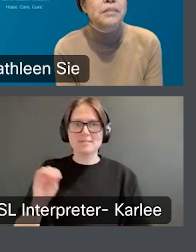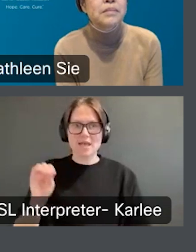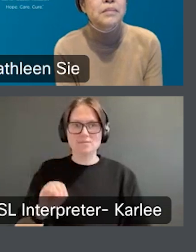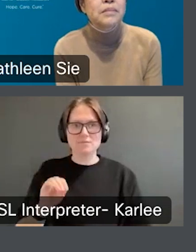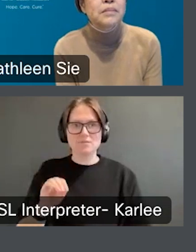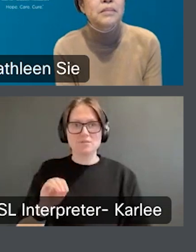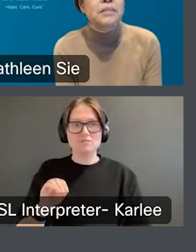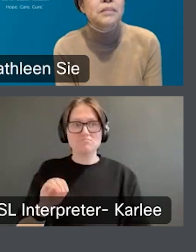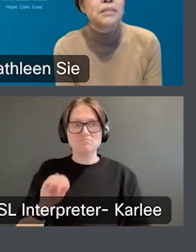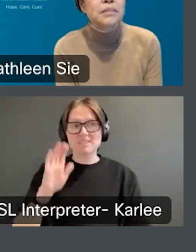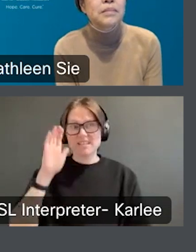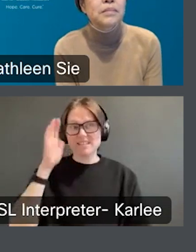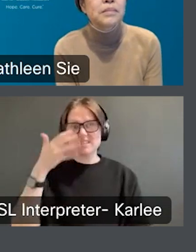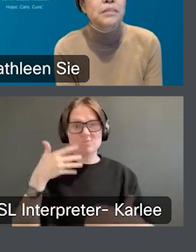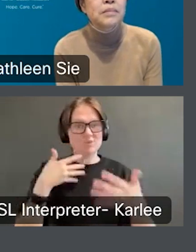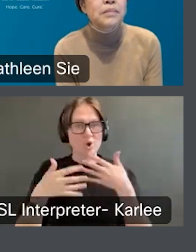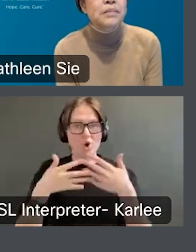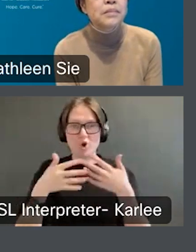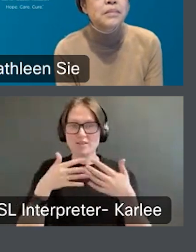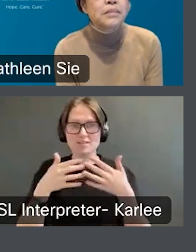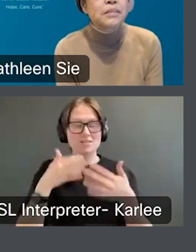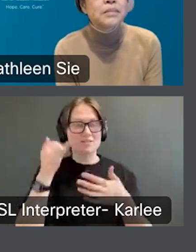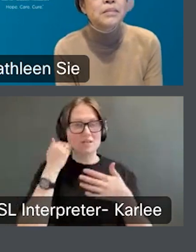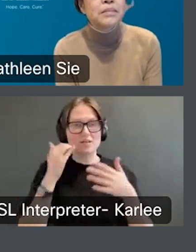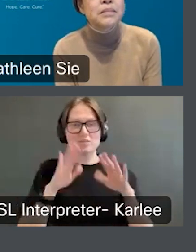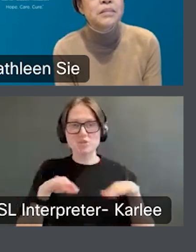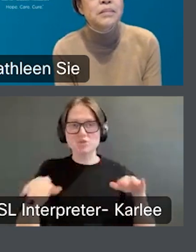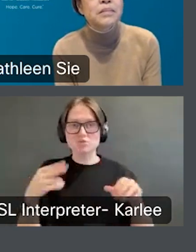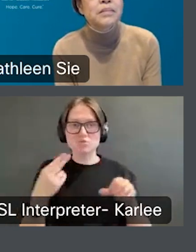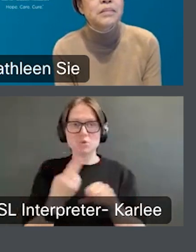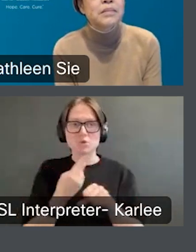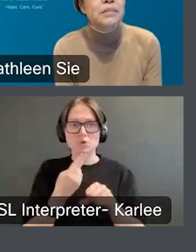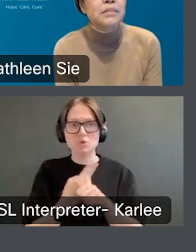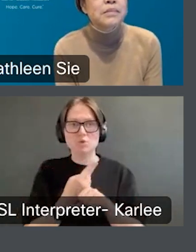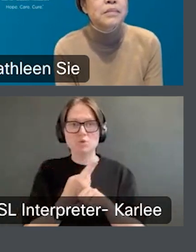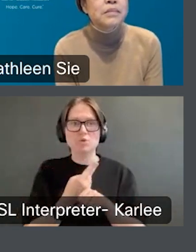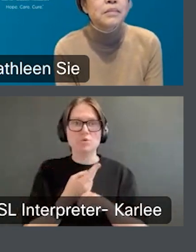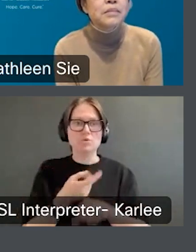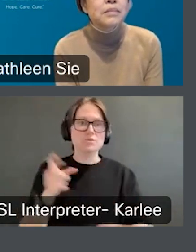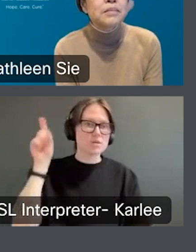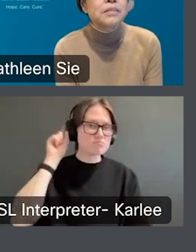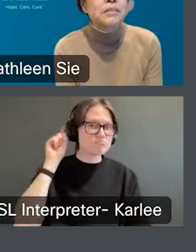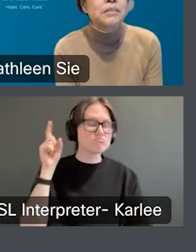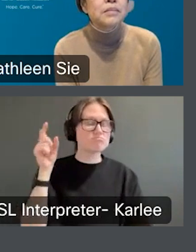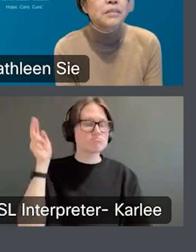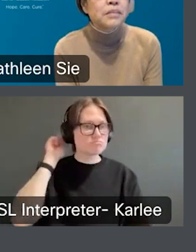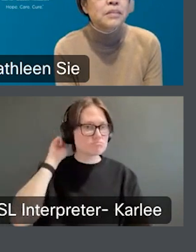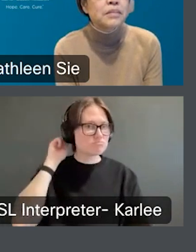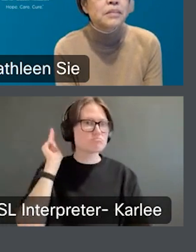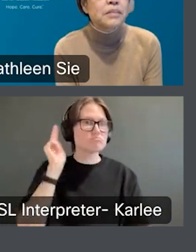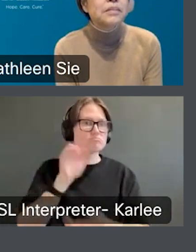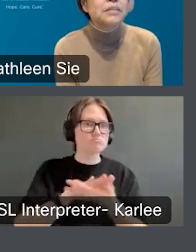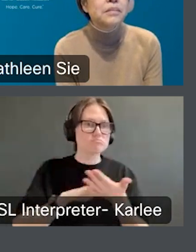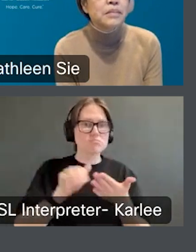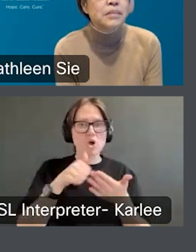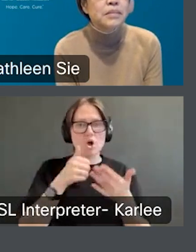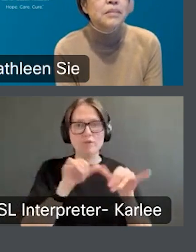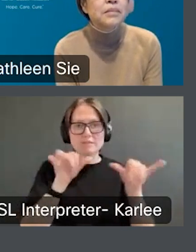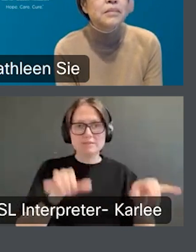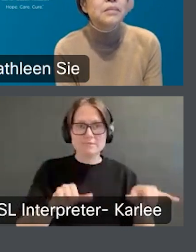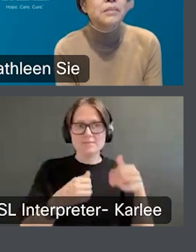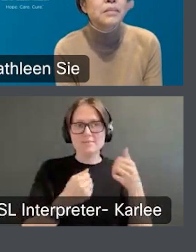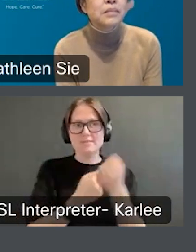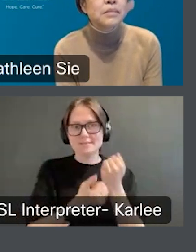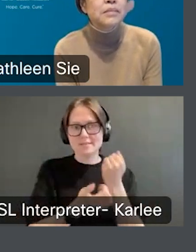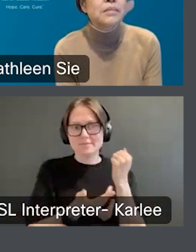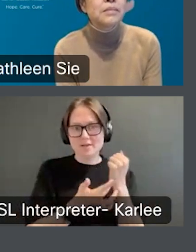regardless of whether these children are using remote systems or other assistive technologies. It's